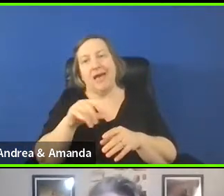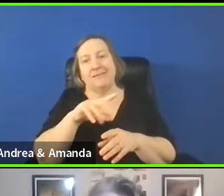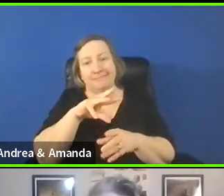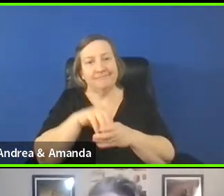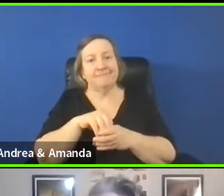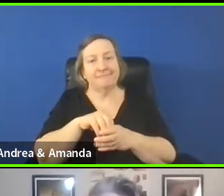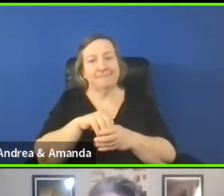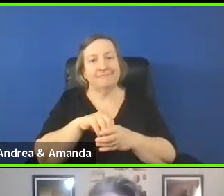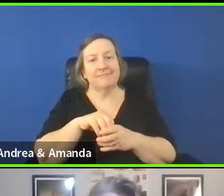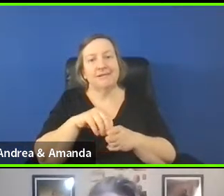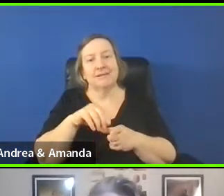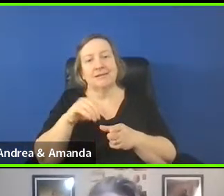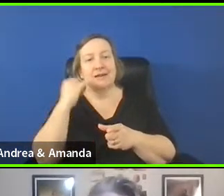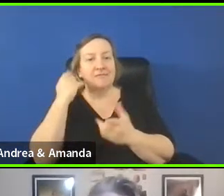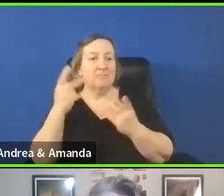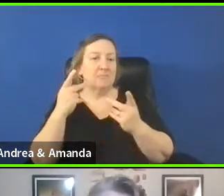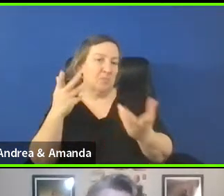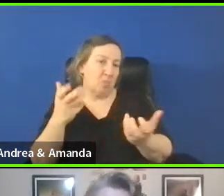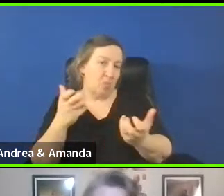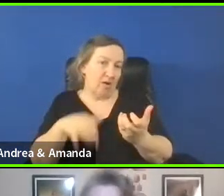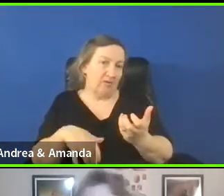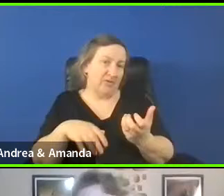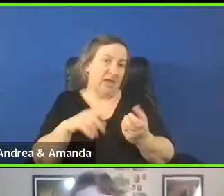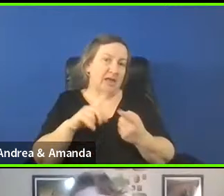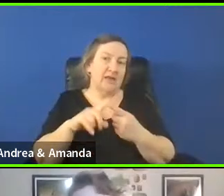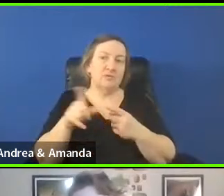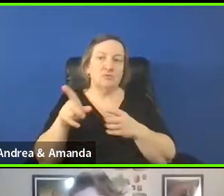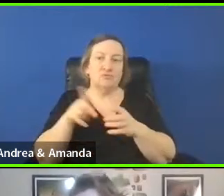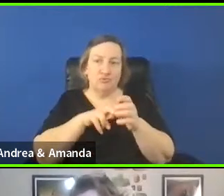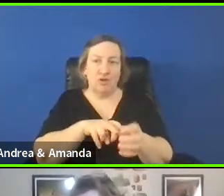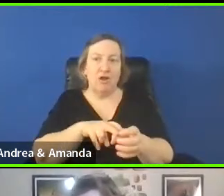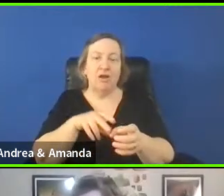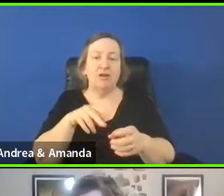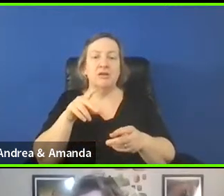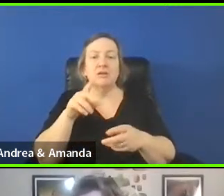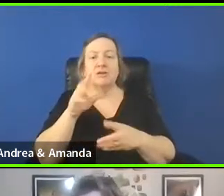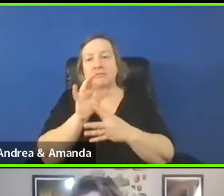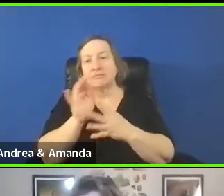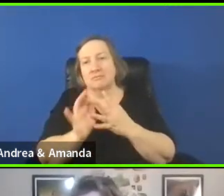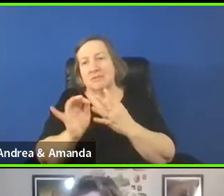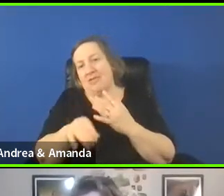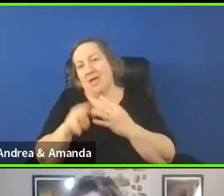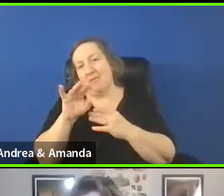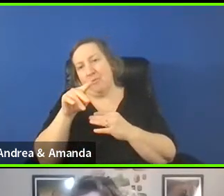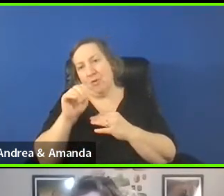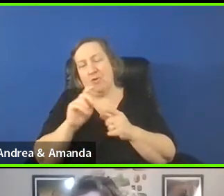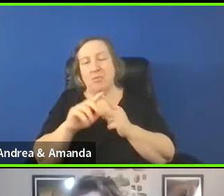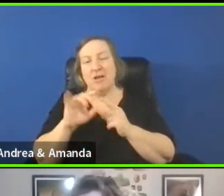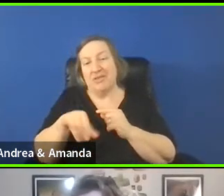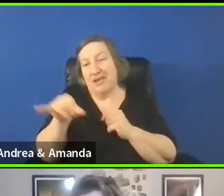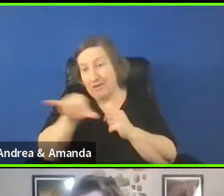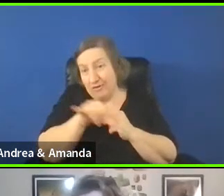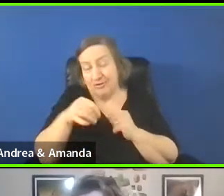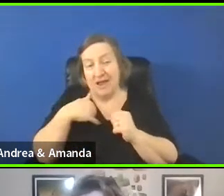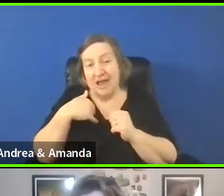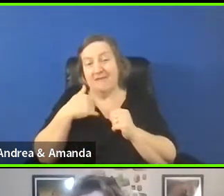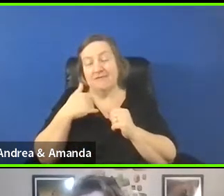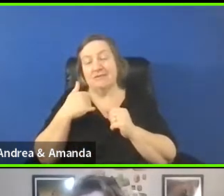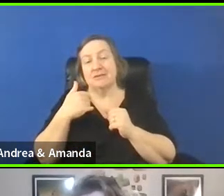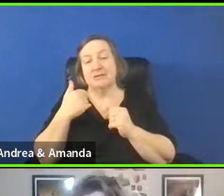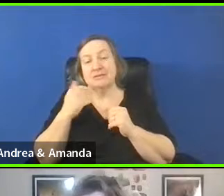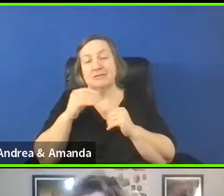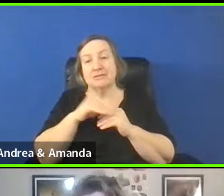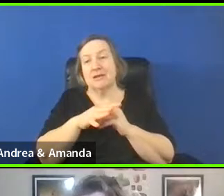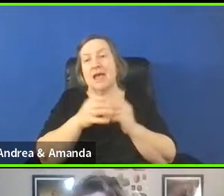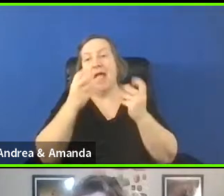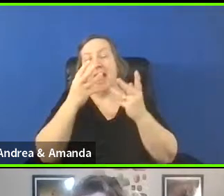the desirability, as you know, as a transit rider, of selecting that mode. But it does also have an impact on the number of jobs that you can reach